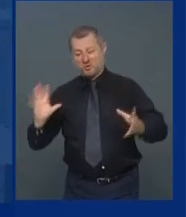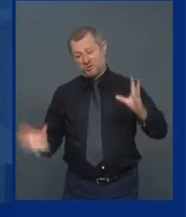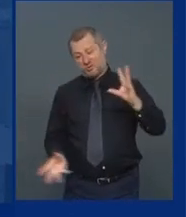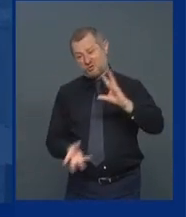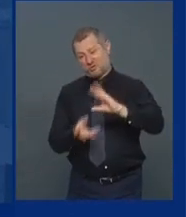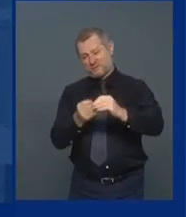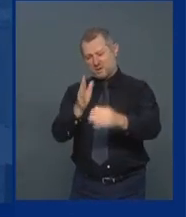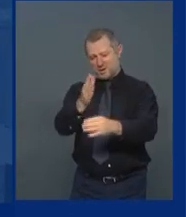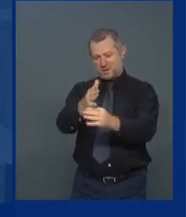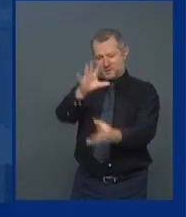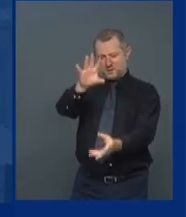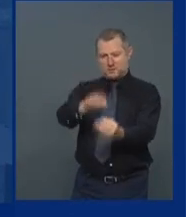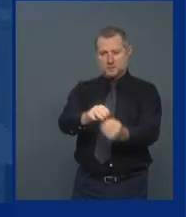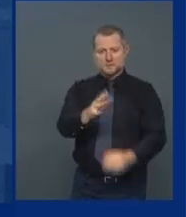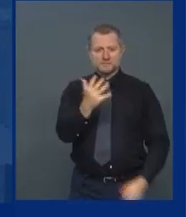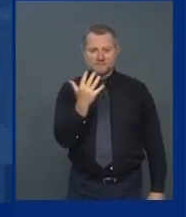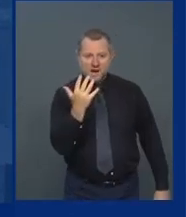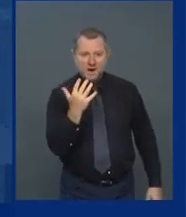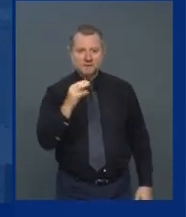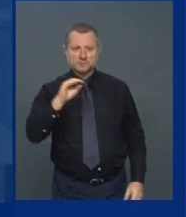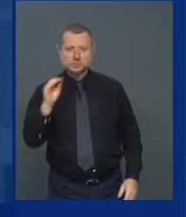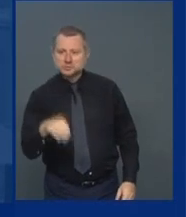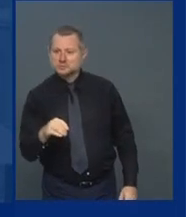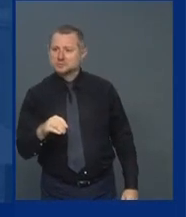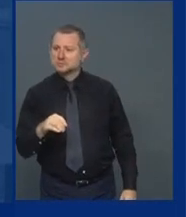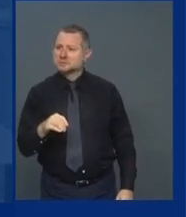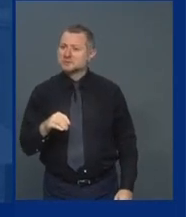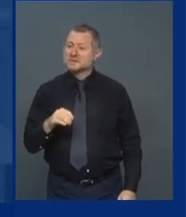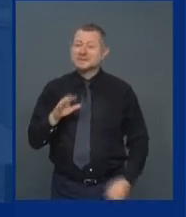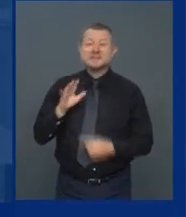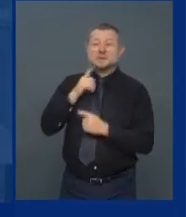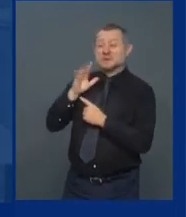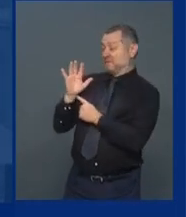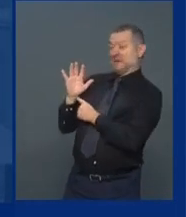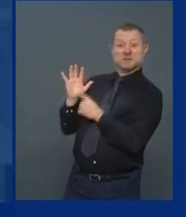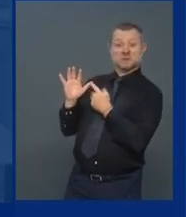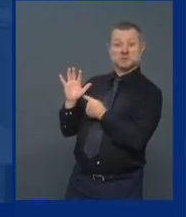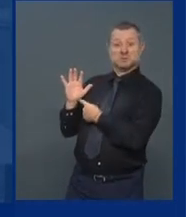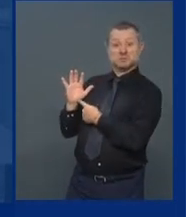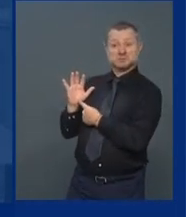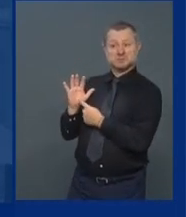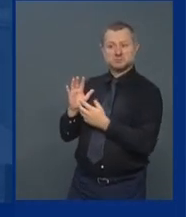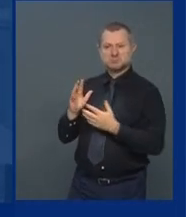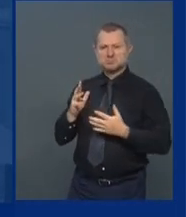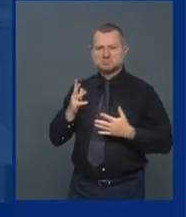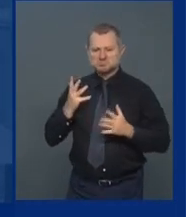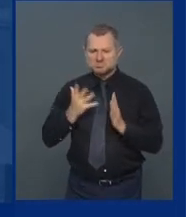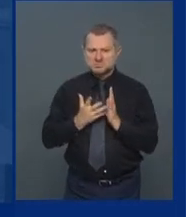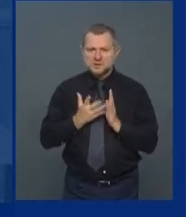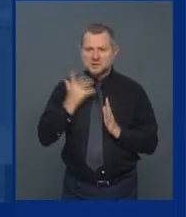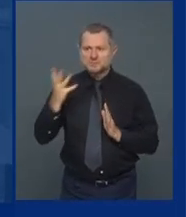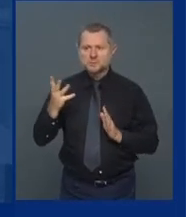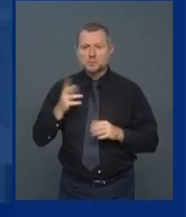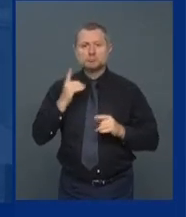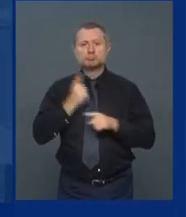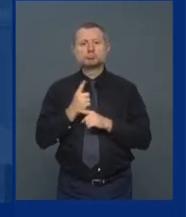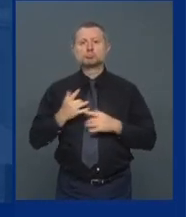about 5%. That is five times the normal state rate.